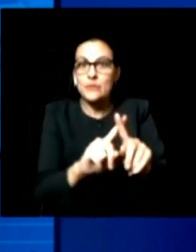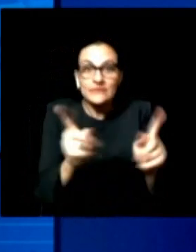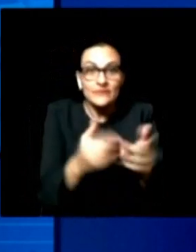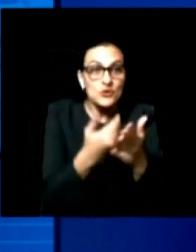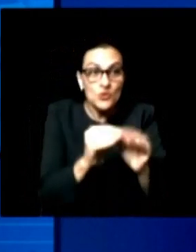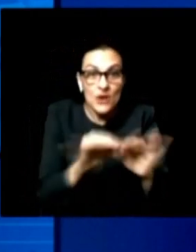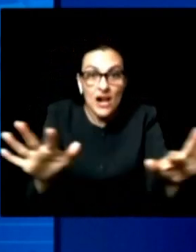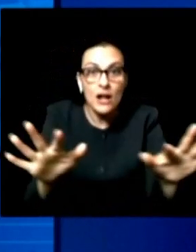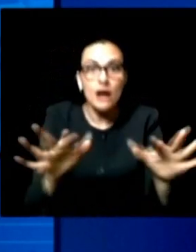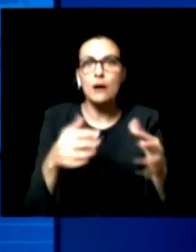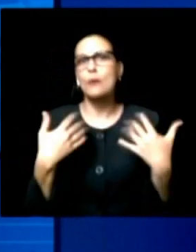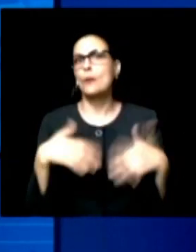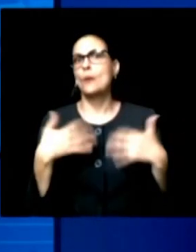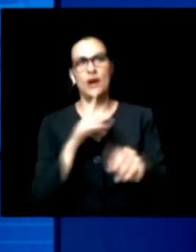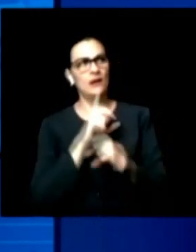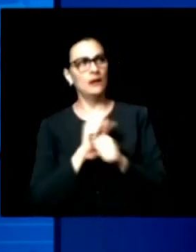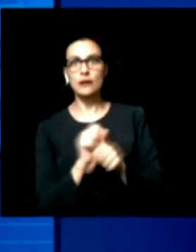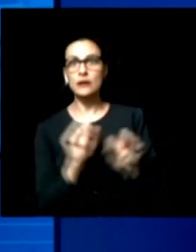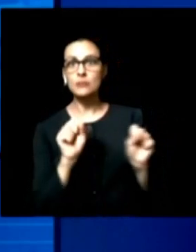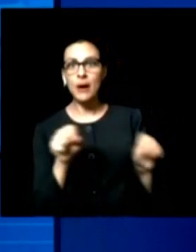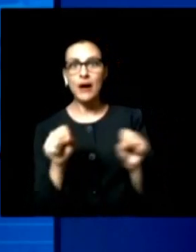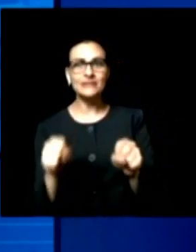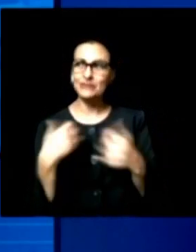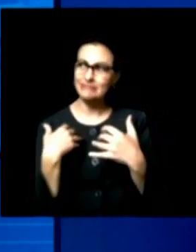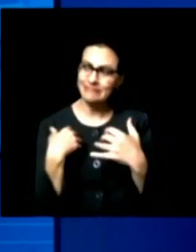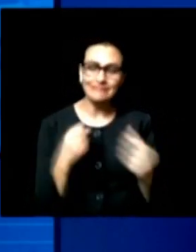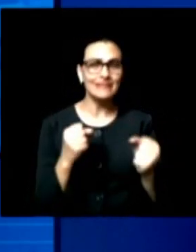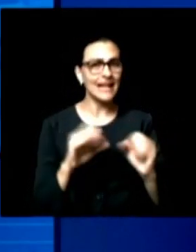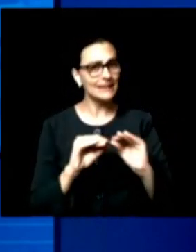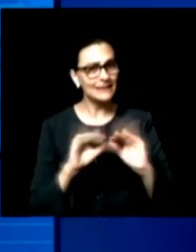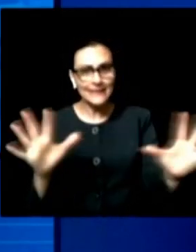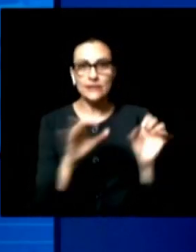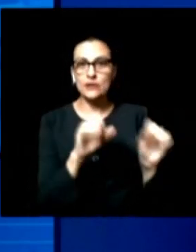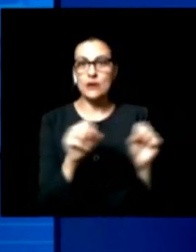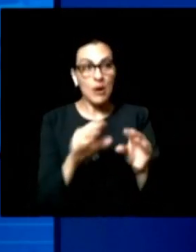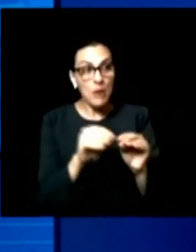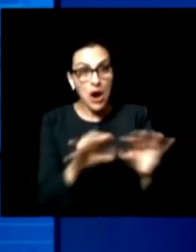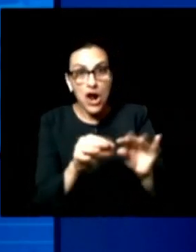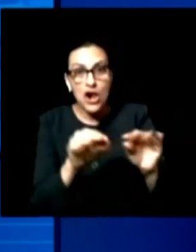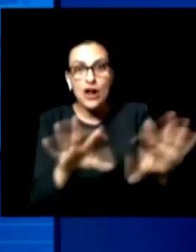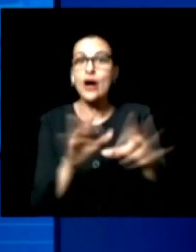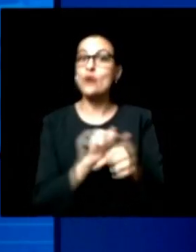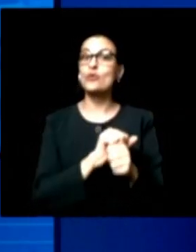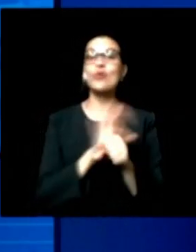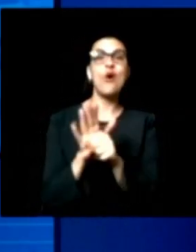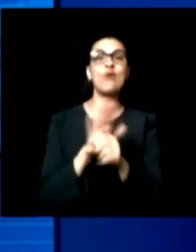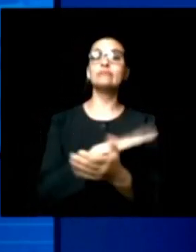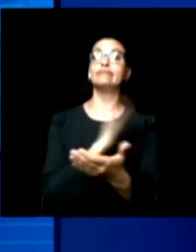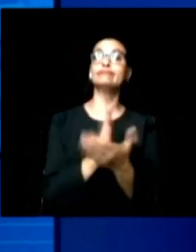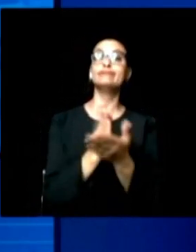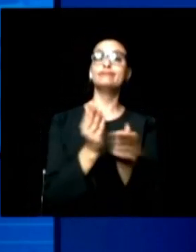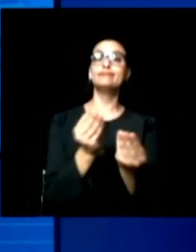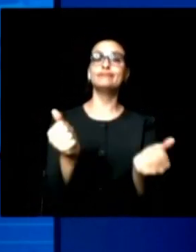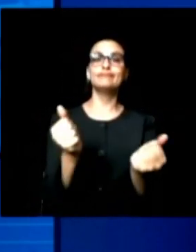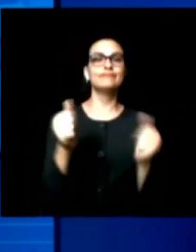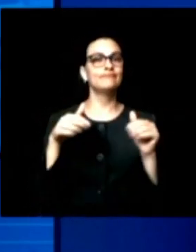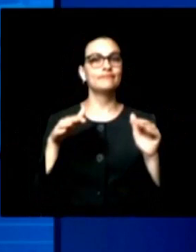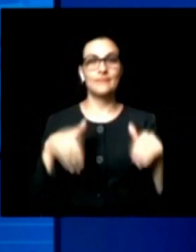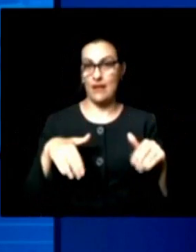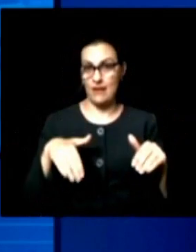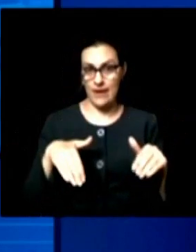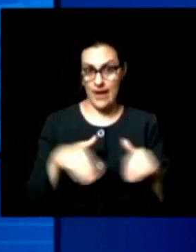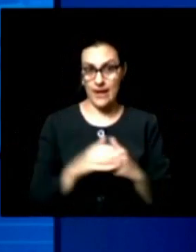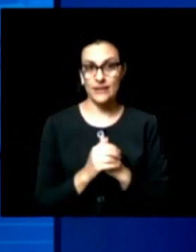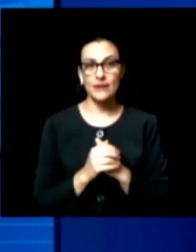yet. To avoid a return to the catastrophic early days of the pandemic, we need to